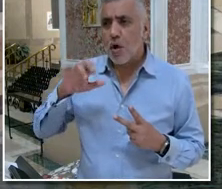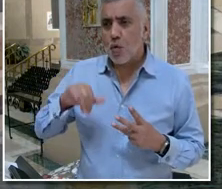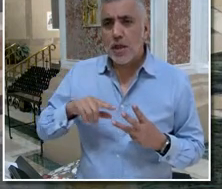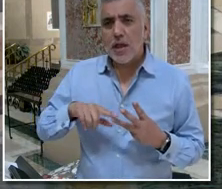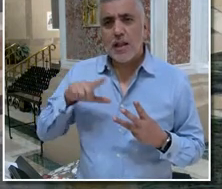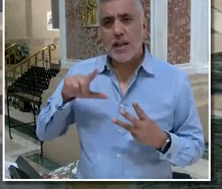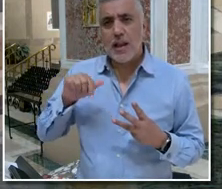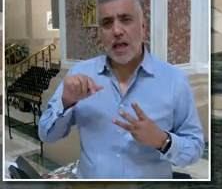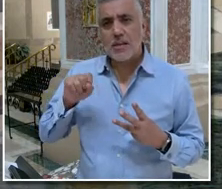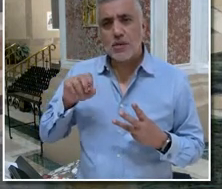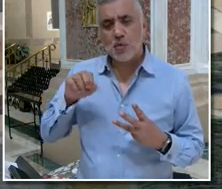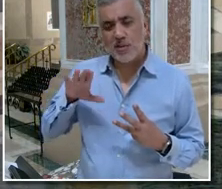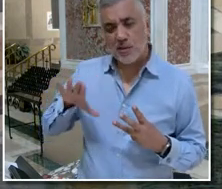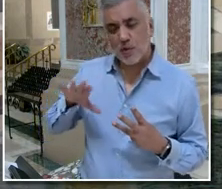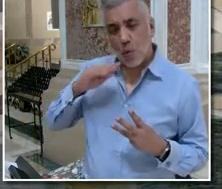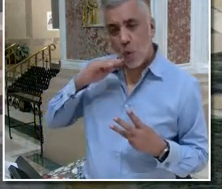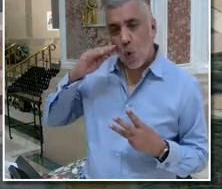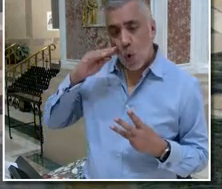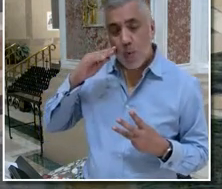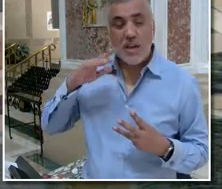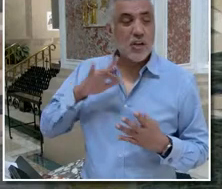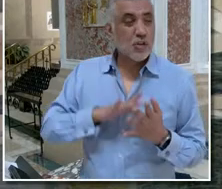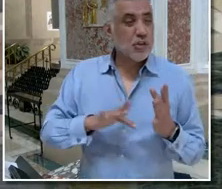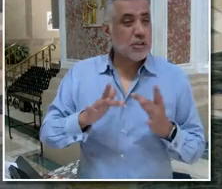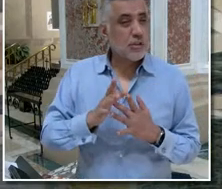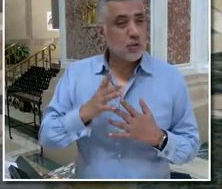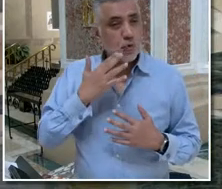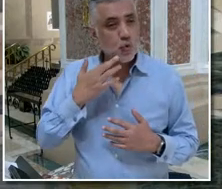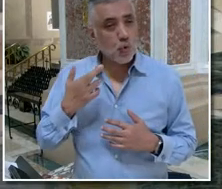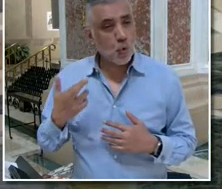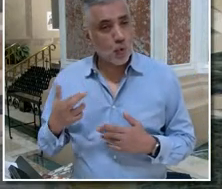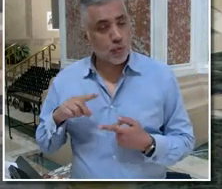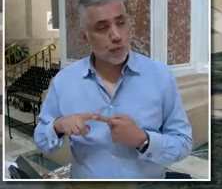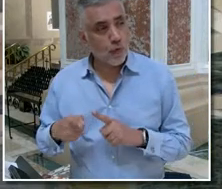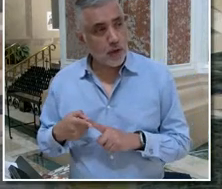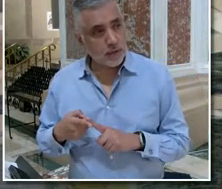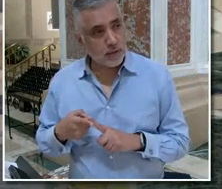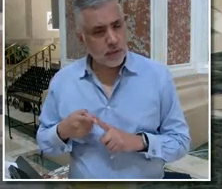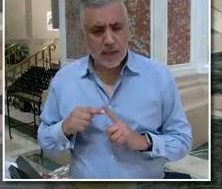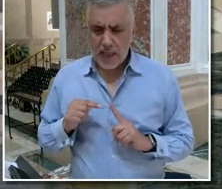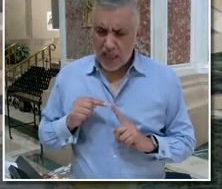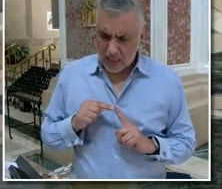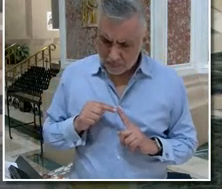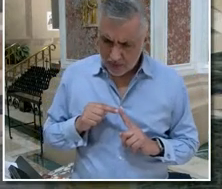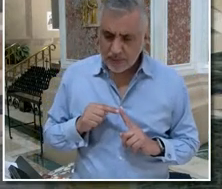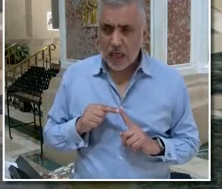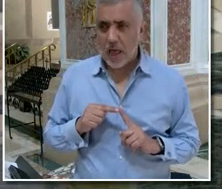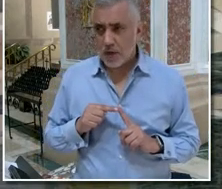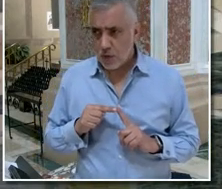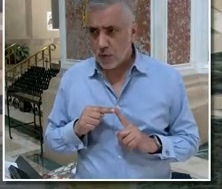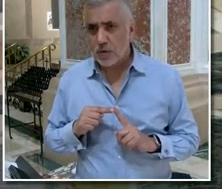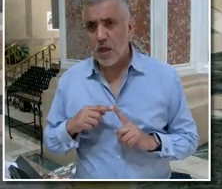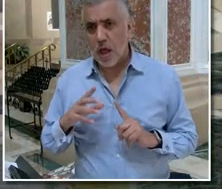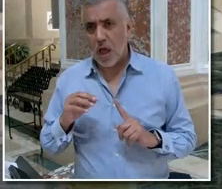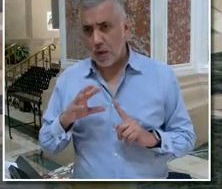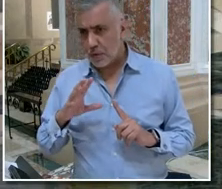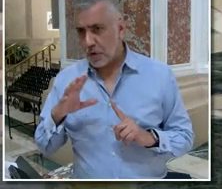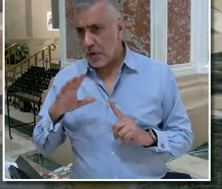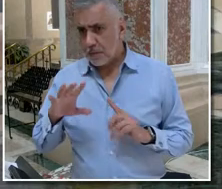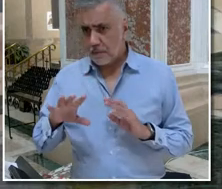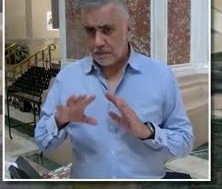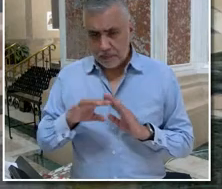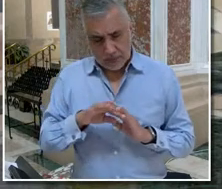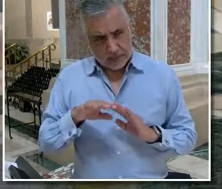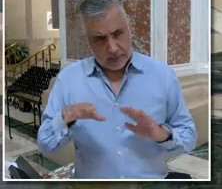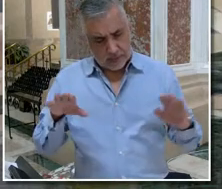Lazarus, Jesus's close friends. And he must have no doubt traversed this particular